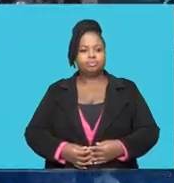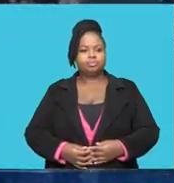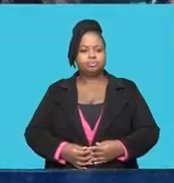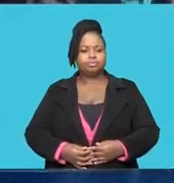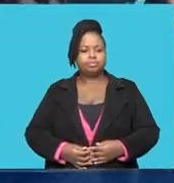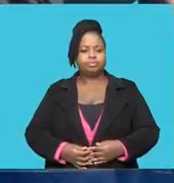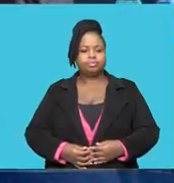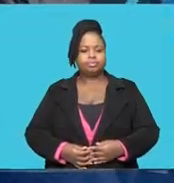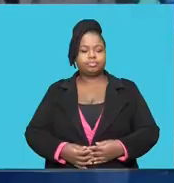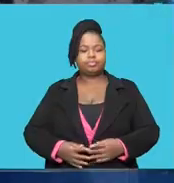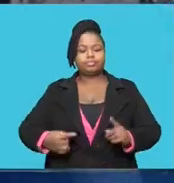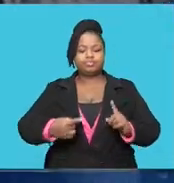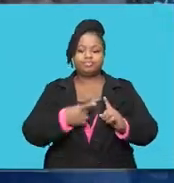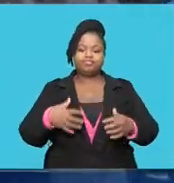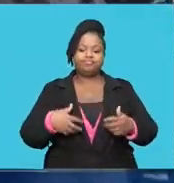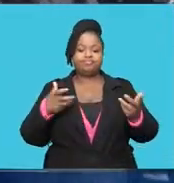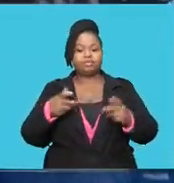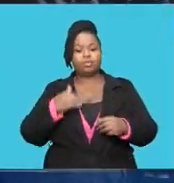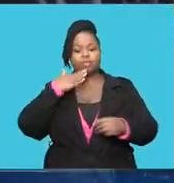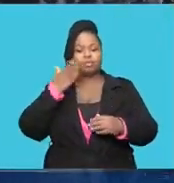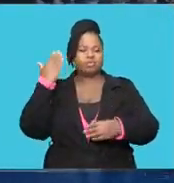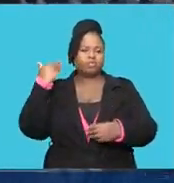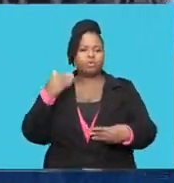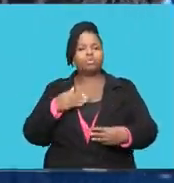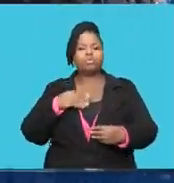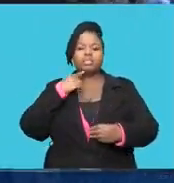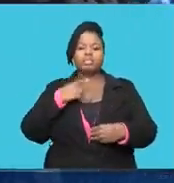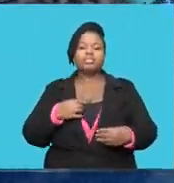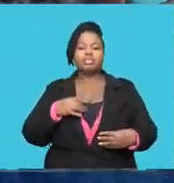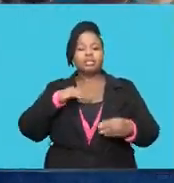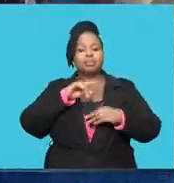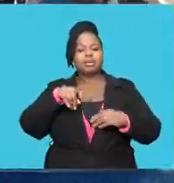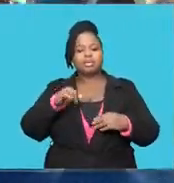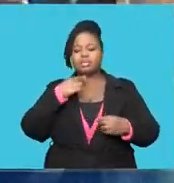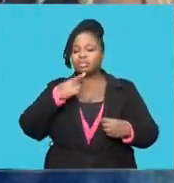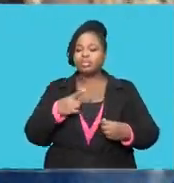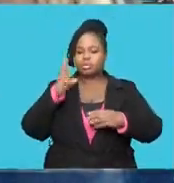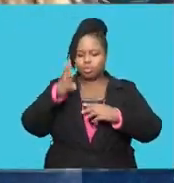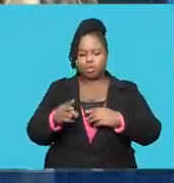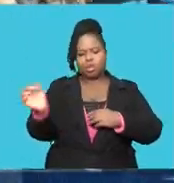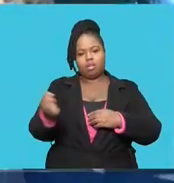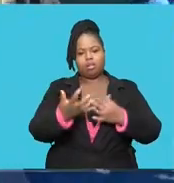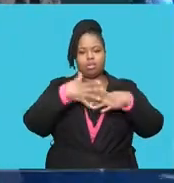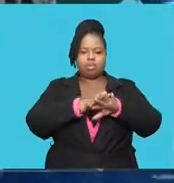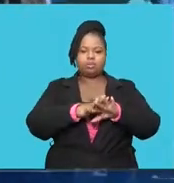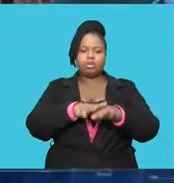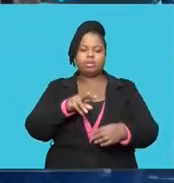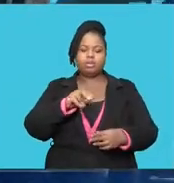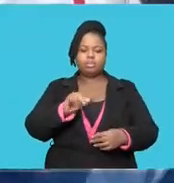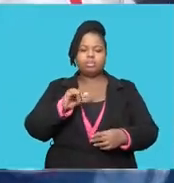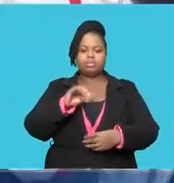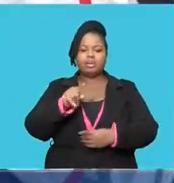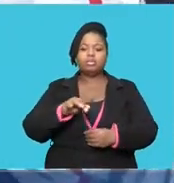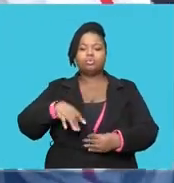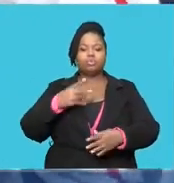Madol Slati, who is a disgruntled former frontliner, says the Premier, Banyaza Lesufi, assured them that they would be incorporated into the Nasi Span